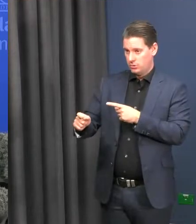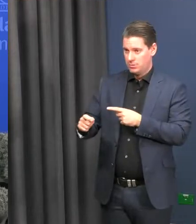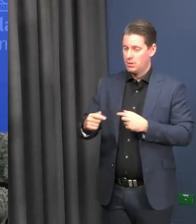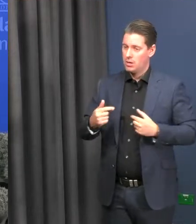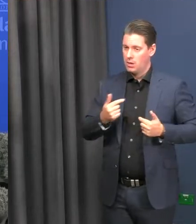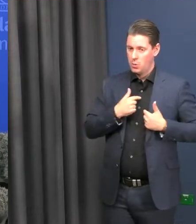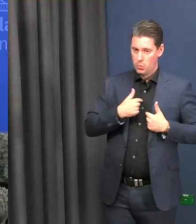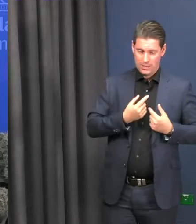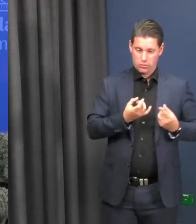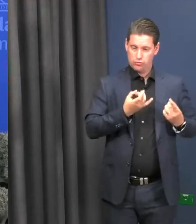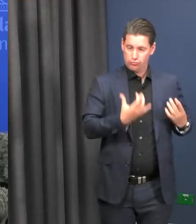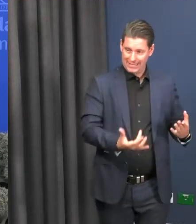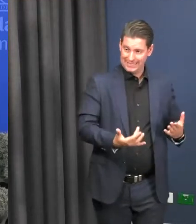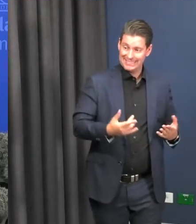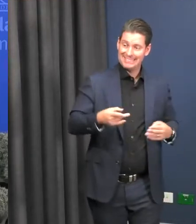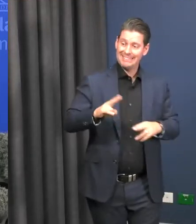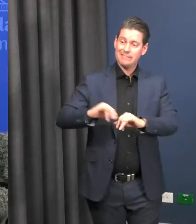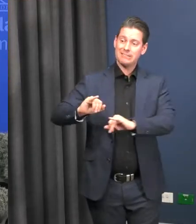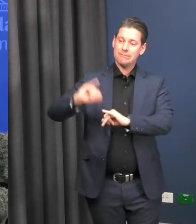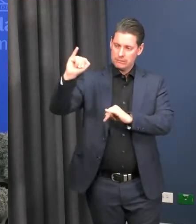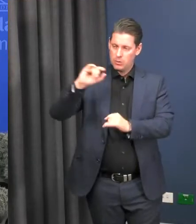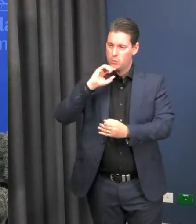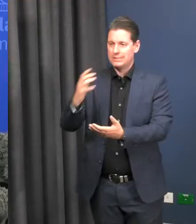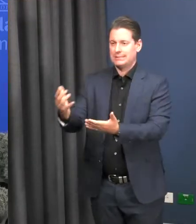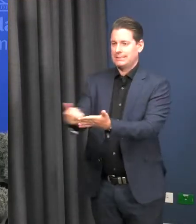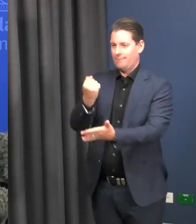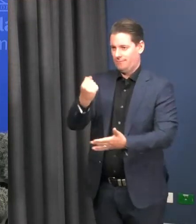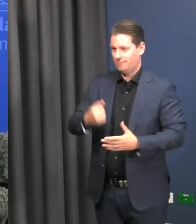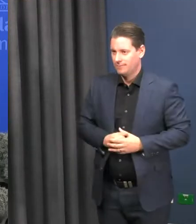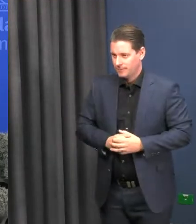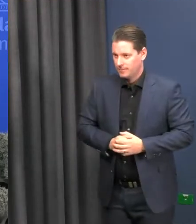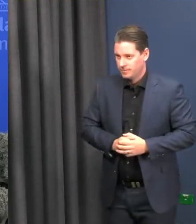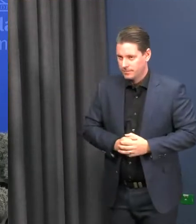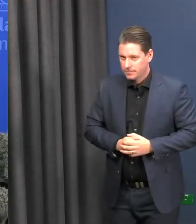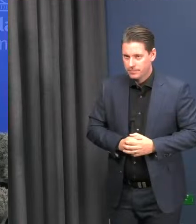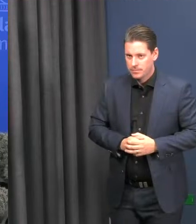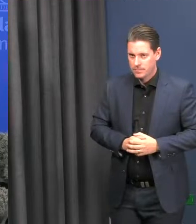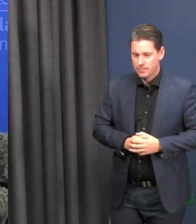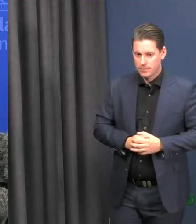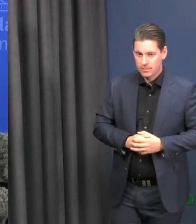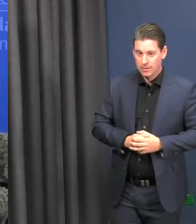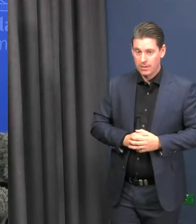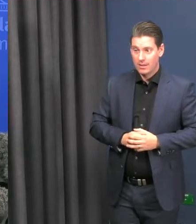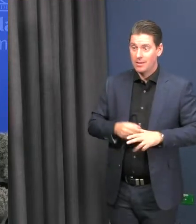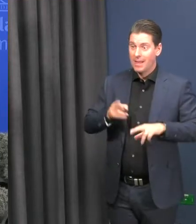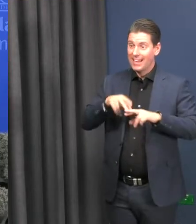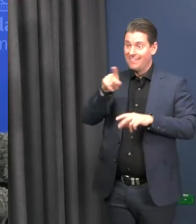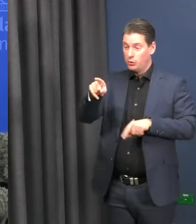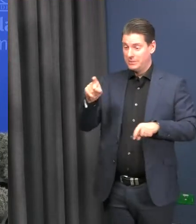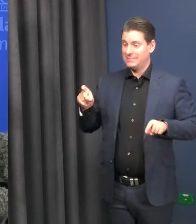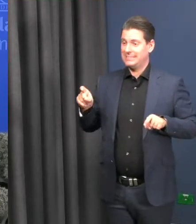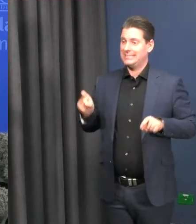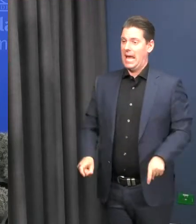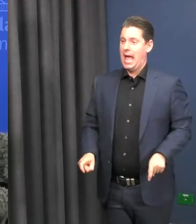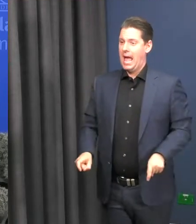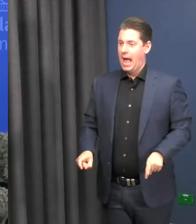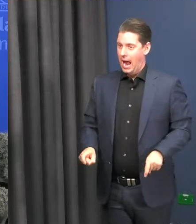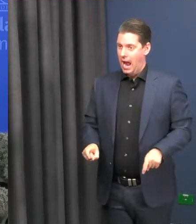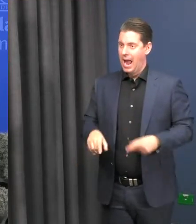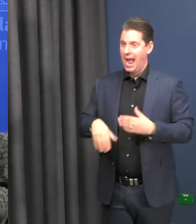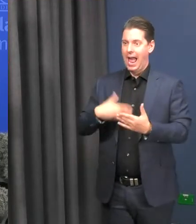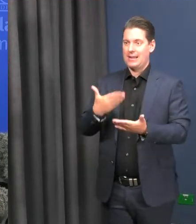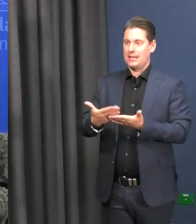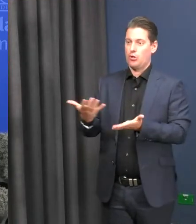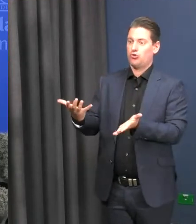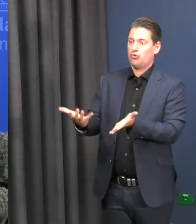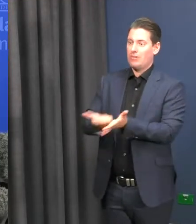our resources to respond. But my message to Queenslanders is this: that puts you, your family, and us